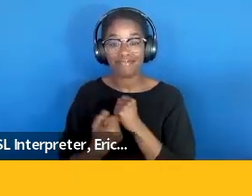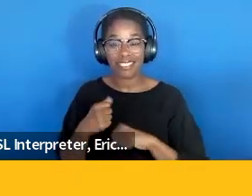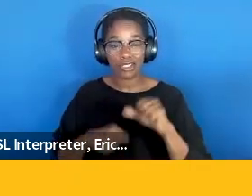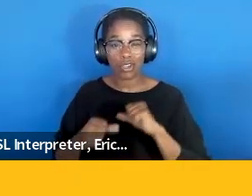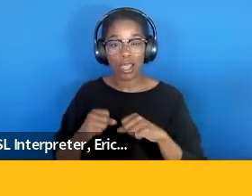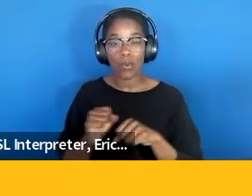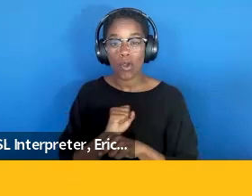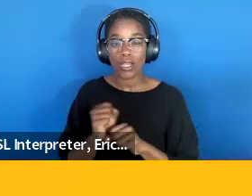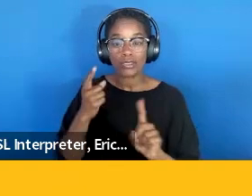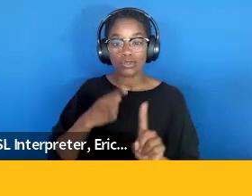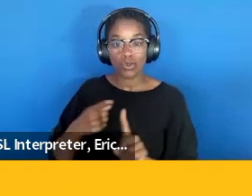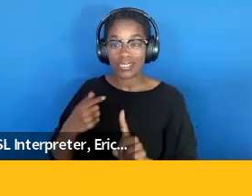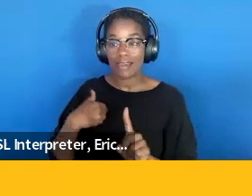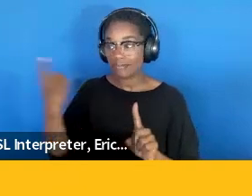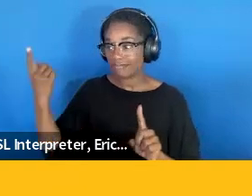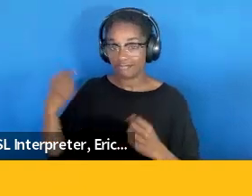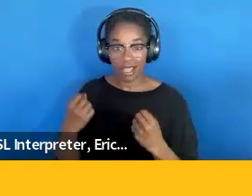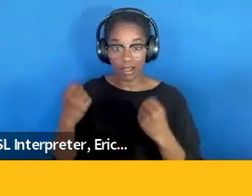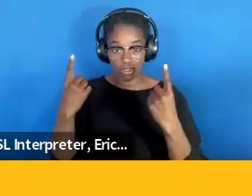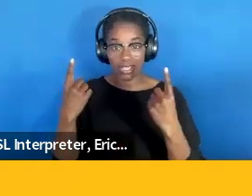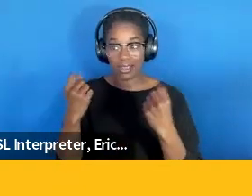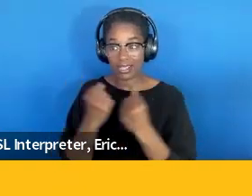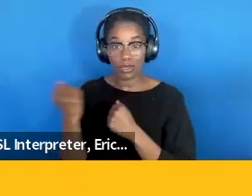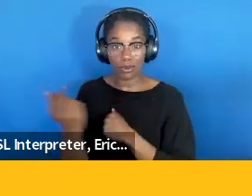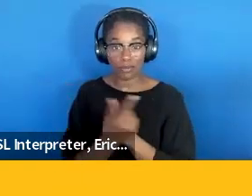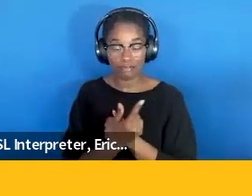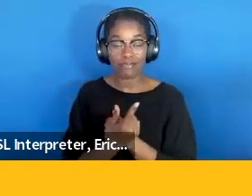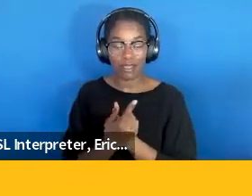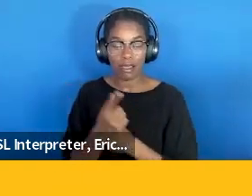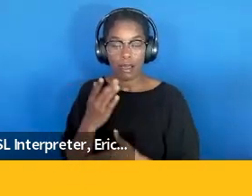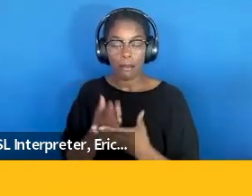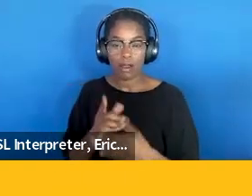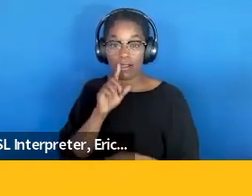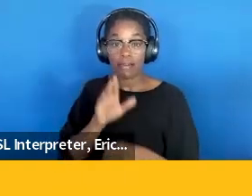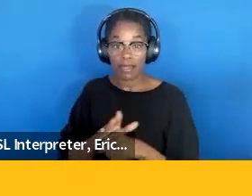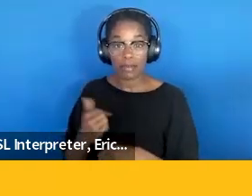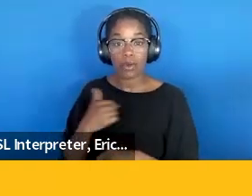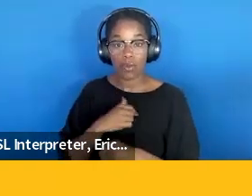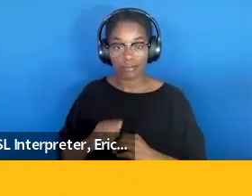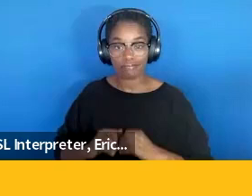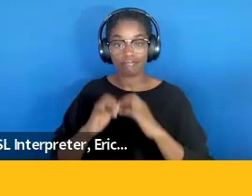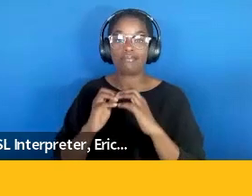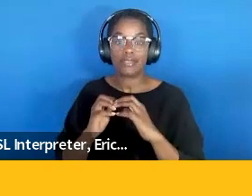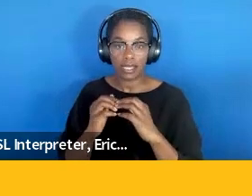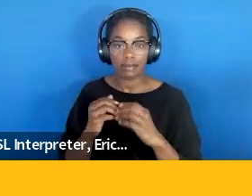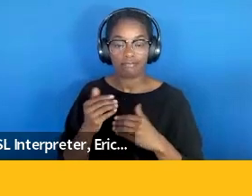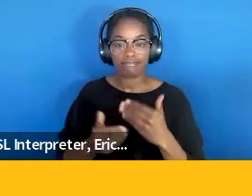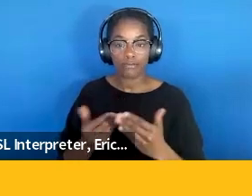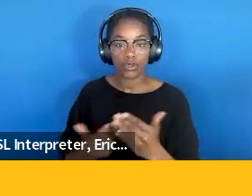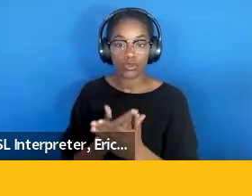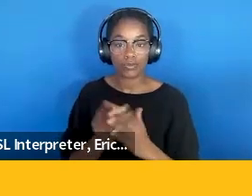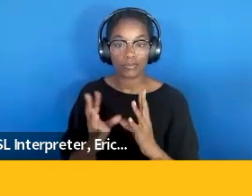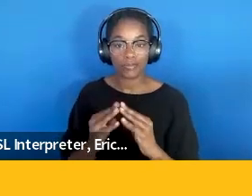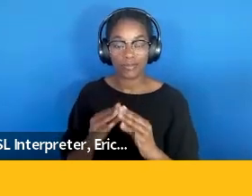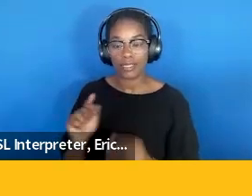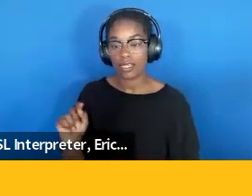understanding. As part of this commitment, UC San Diego is launching a new series called Tritons Belong. This series